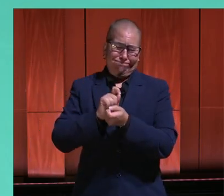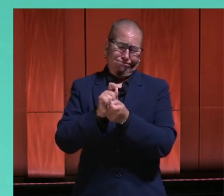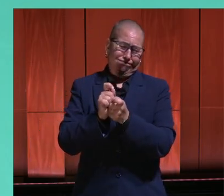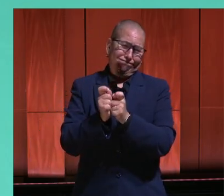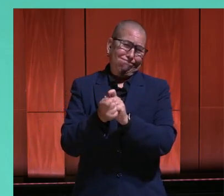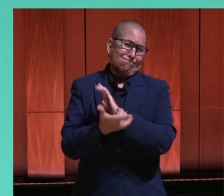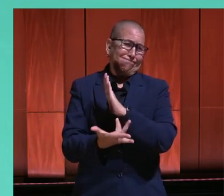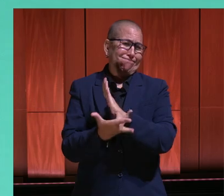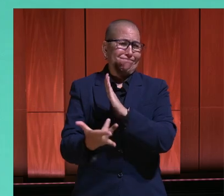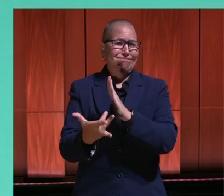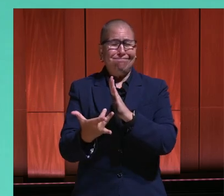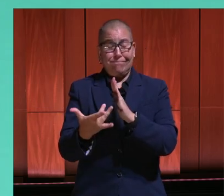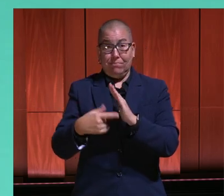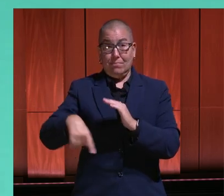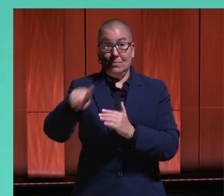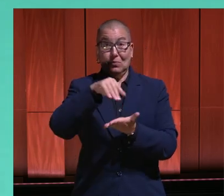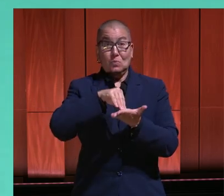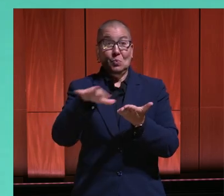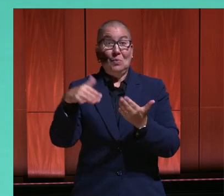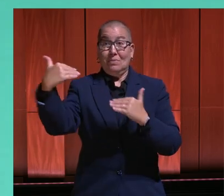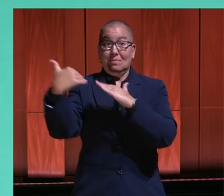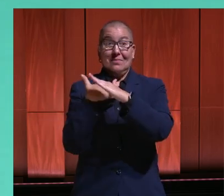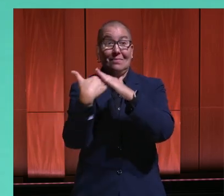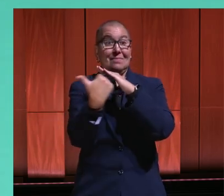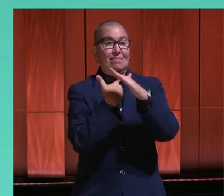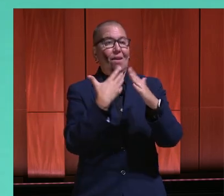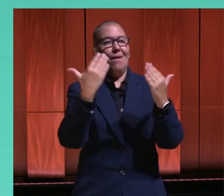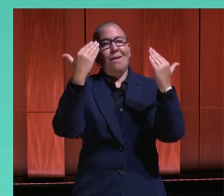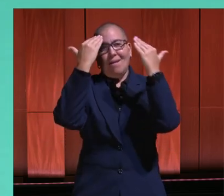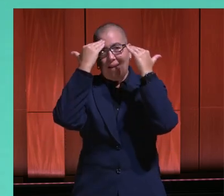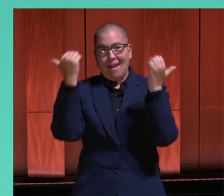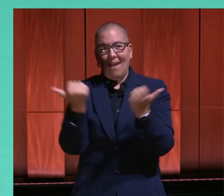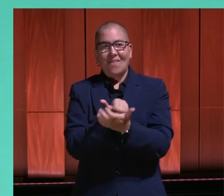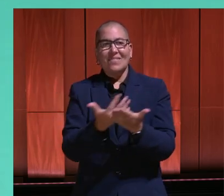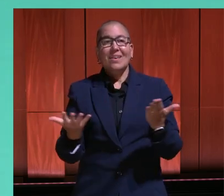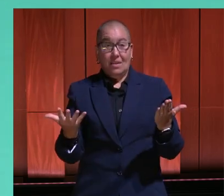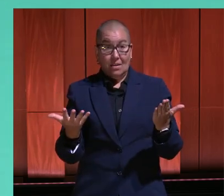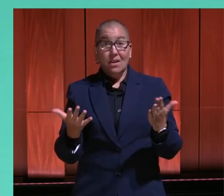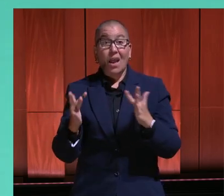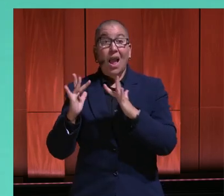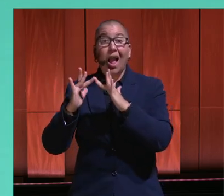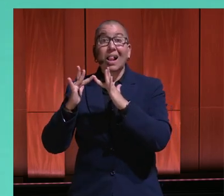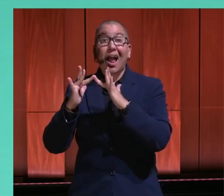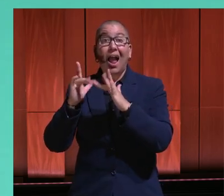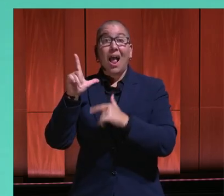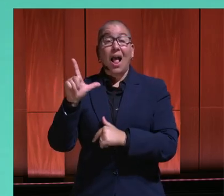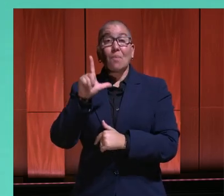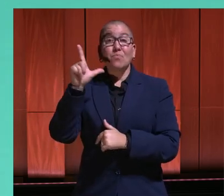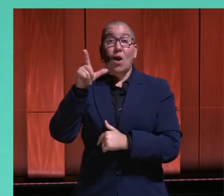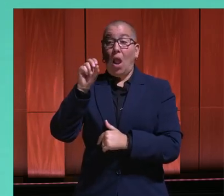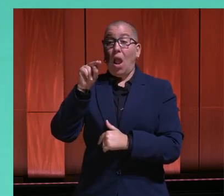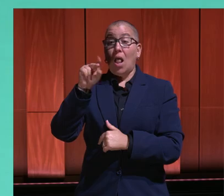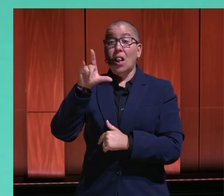COVID really threw a wrench in things. And we found that digital libraries were something that both facilitated,